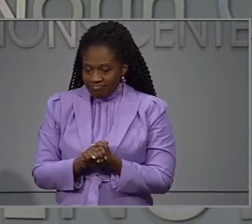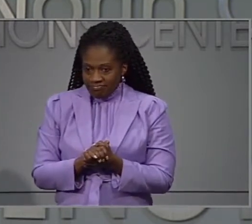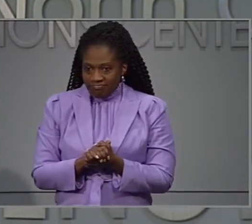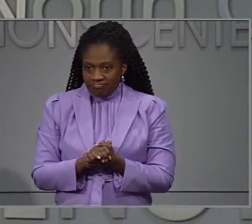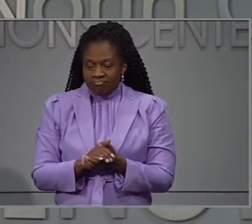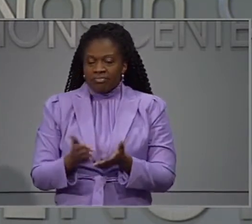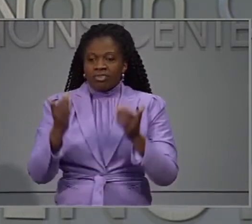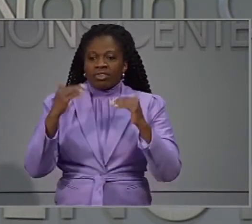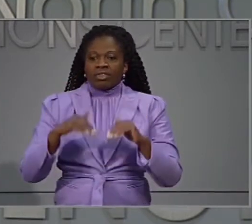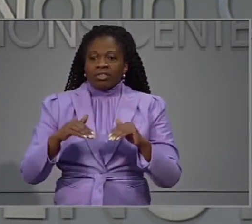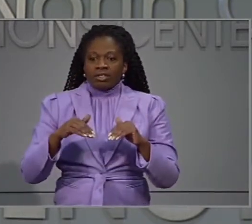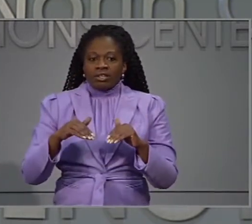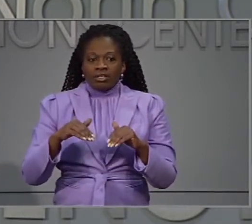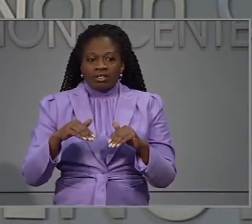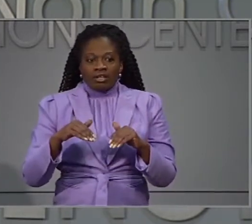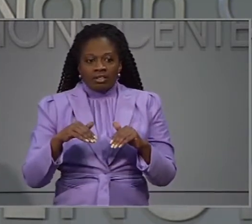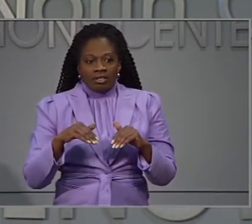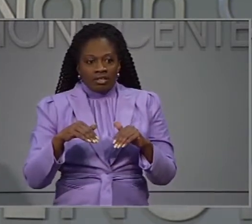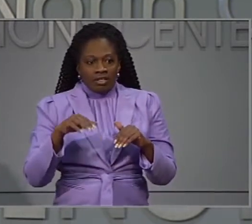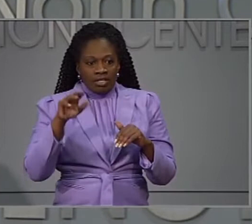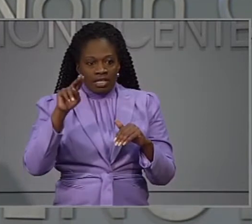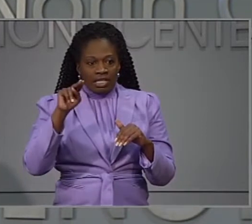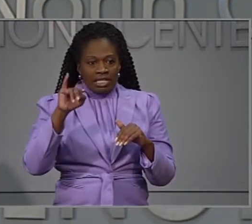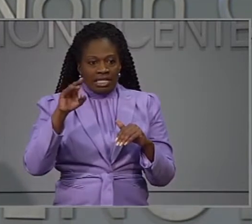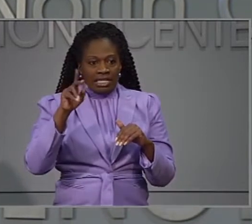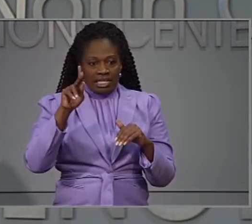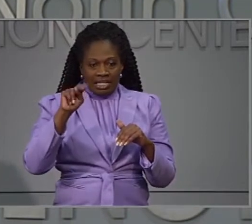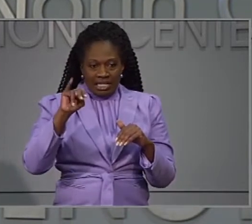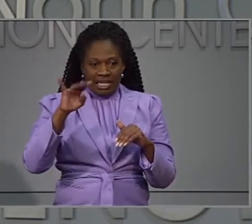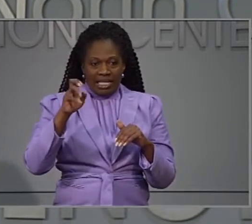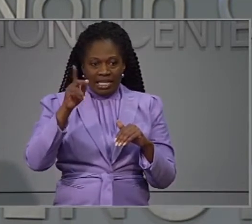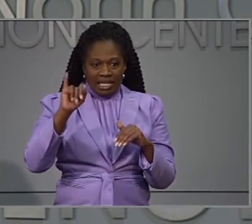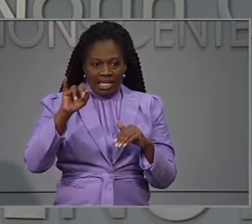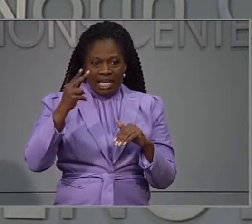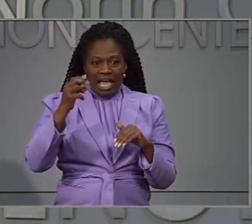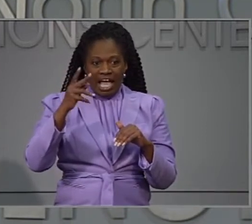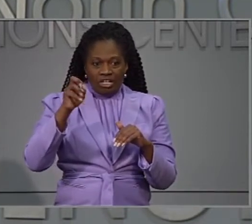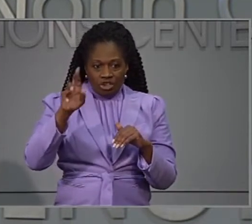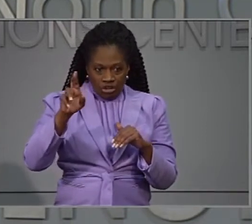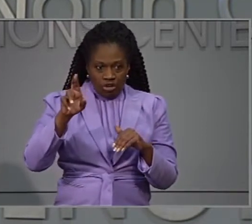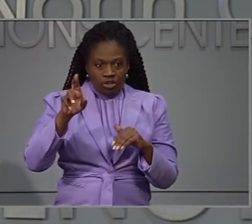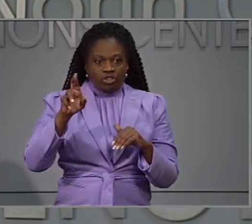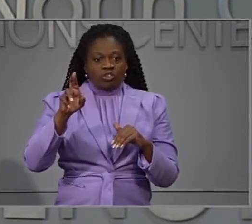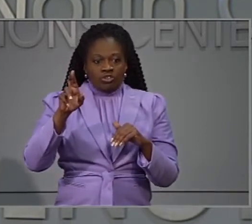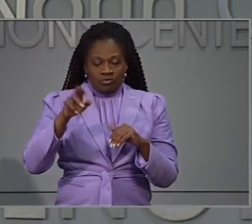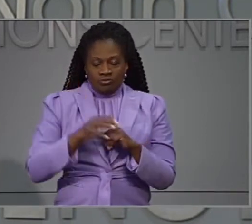Next question is from Nikki Hauser with WNCT-TV.